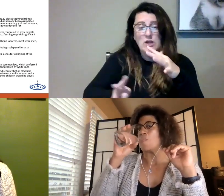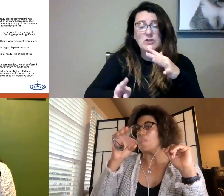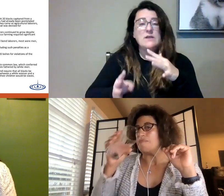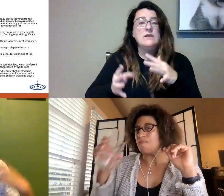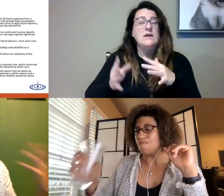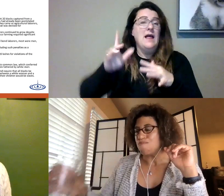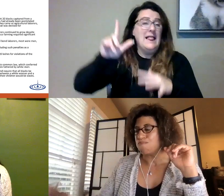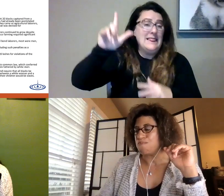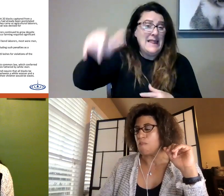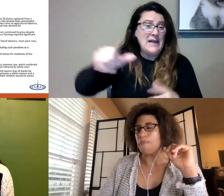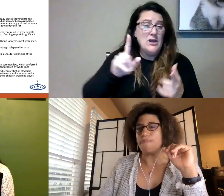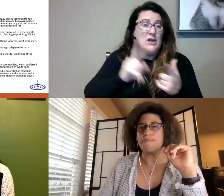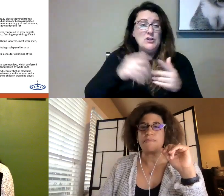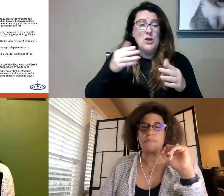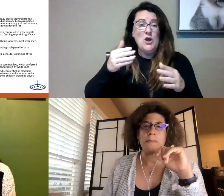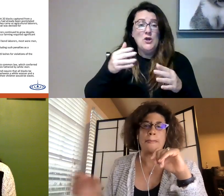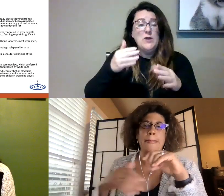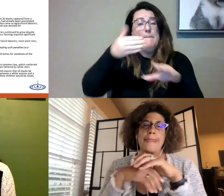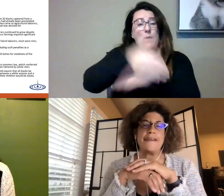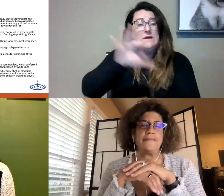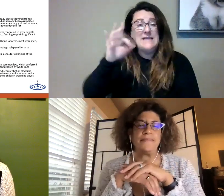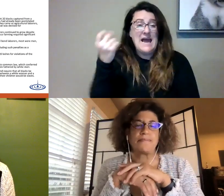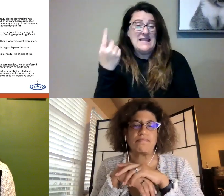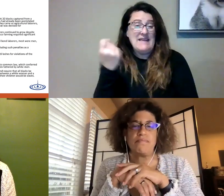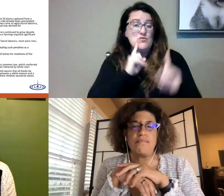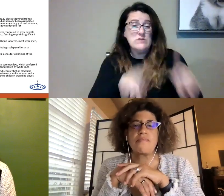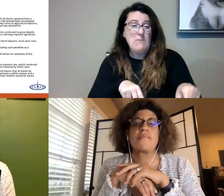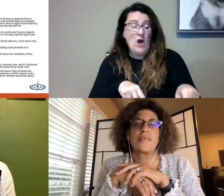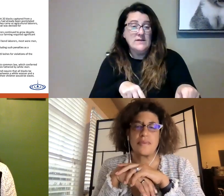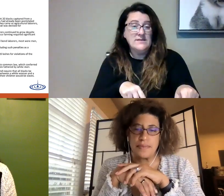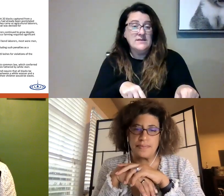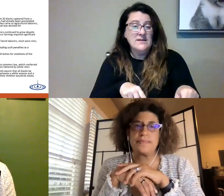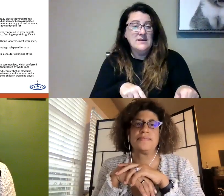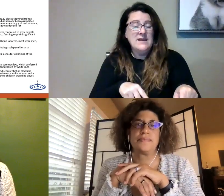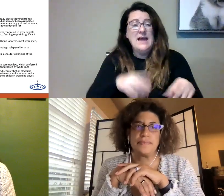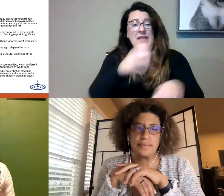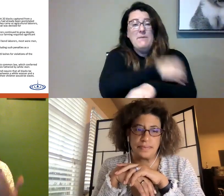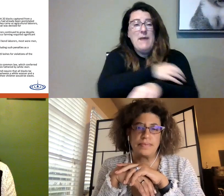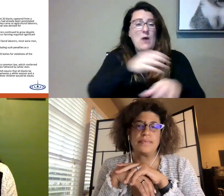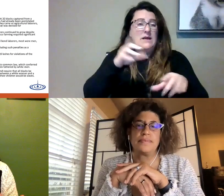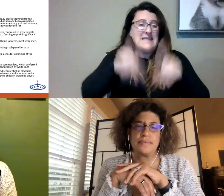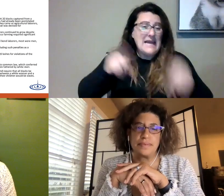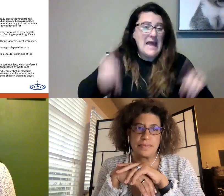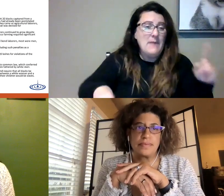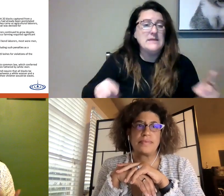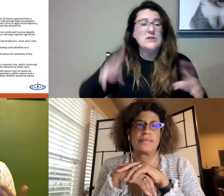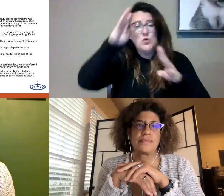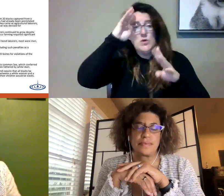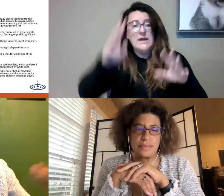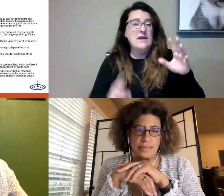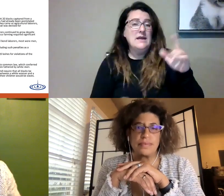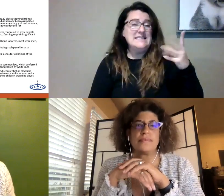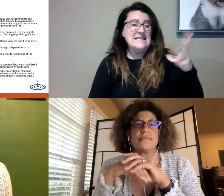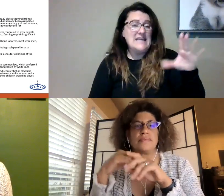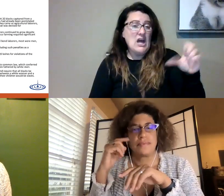generations later, to even the post 9/11 response. This idea of othering and the power dynamics that were created in the 1600s